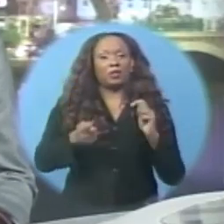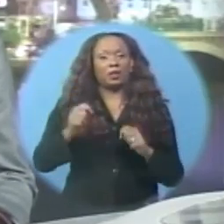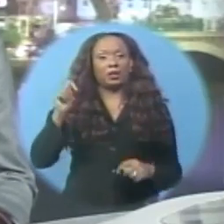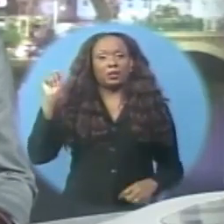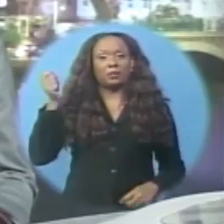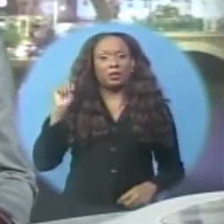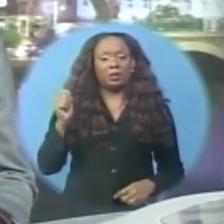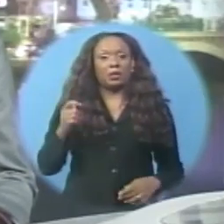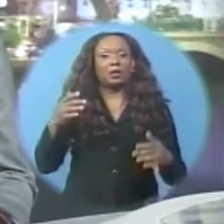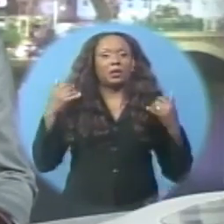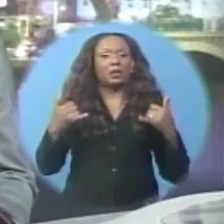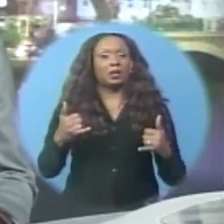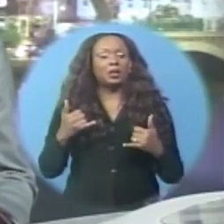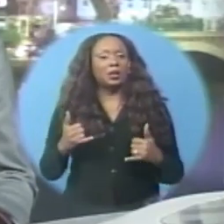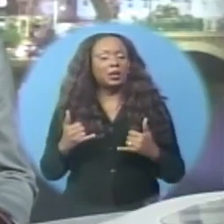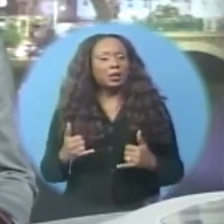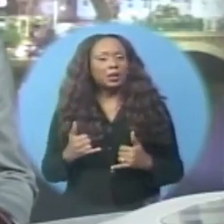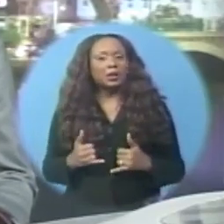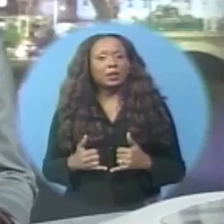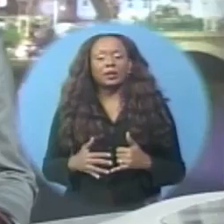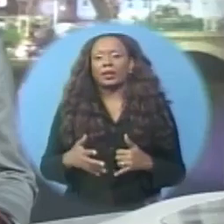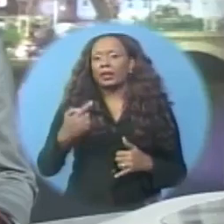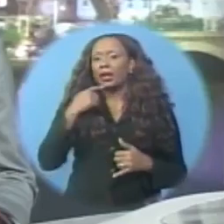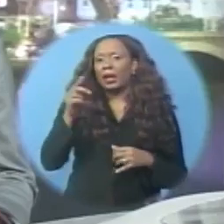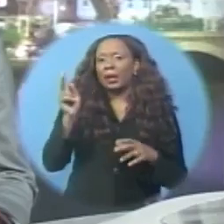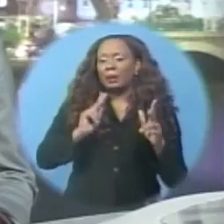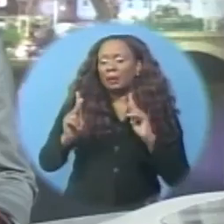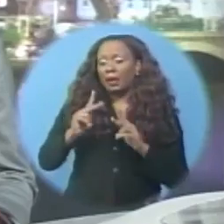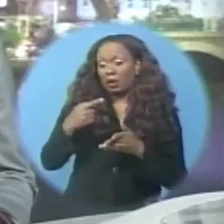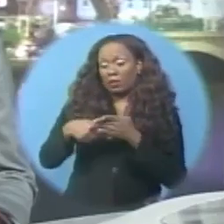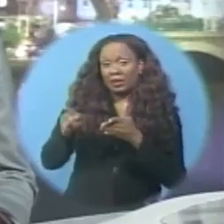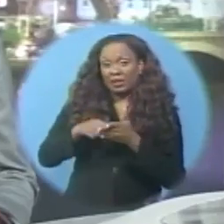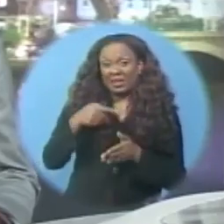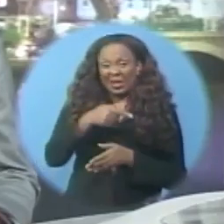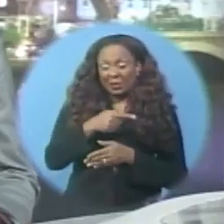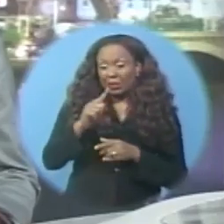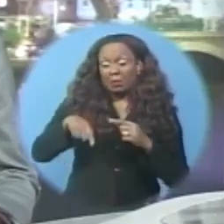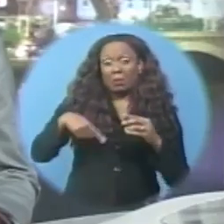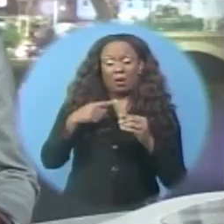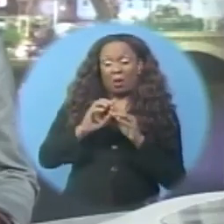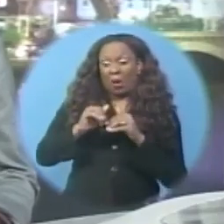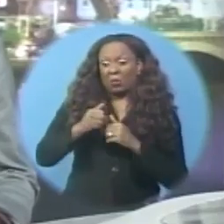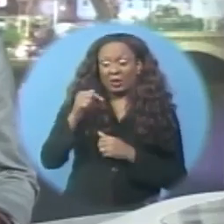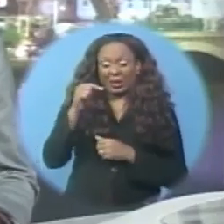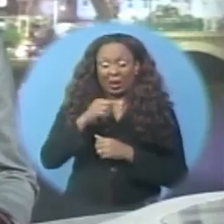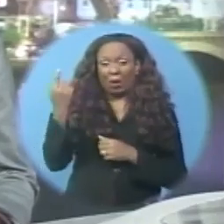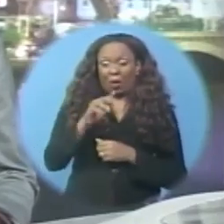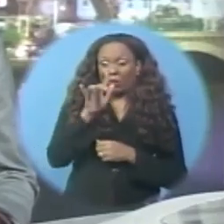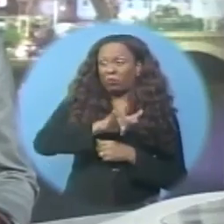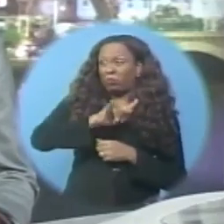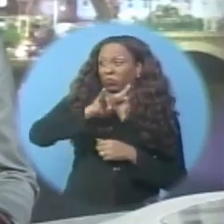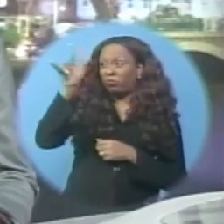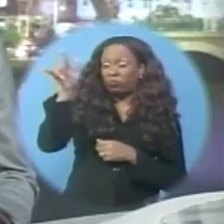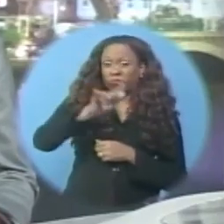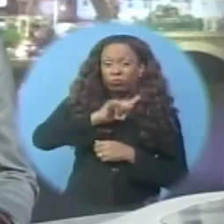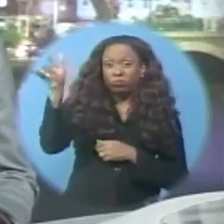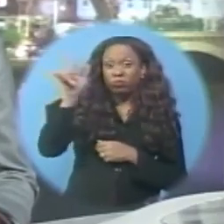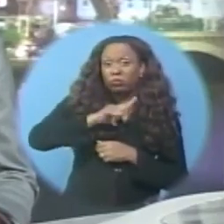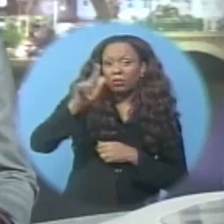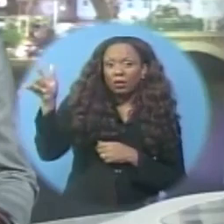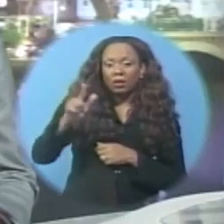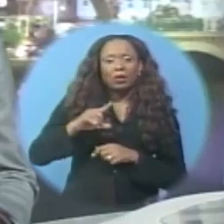Dr. Keith Rowley, is today lashing back at critics over his frequent overseas travels. This after he returned to the country after